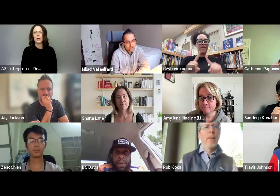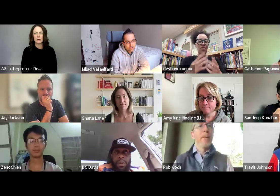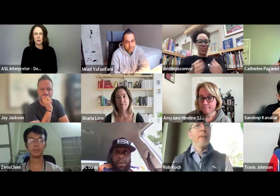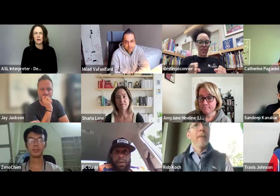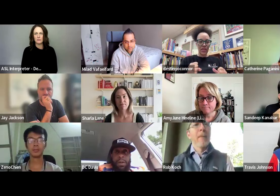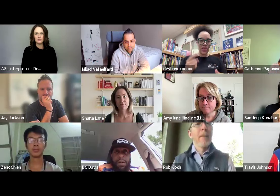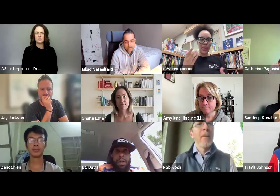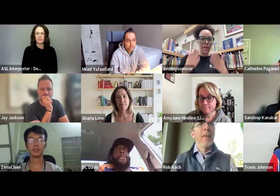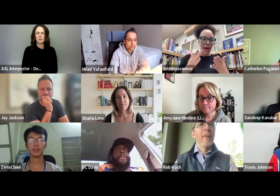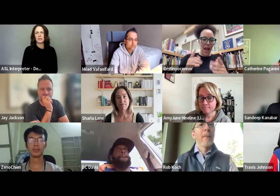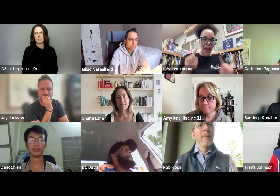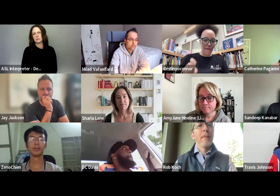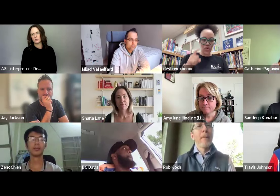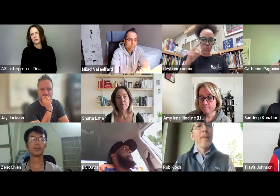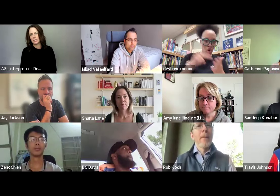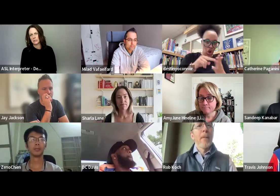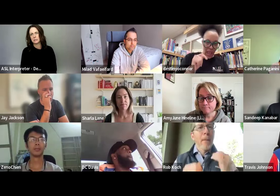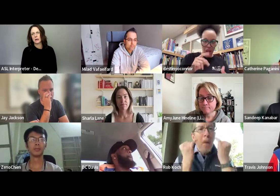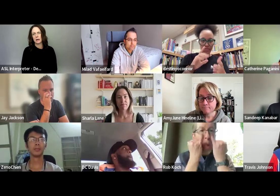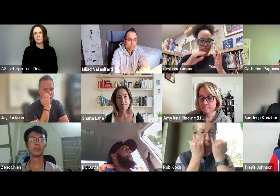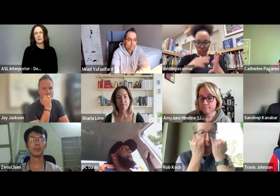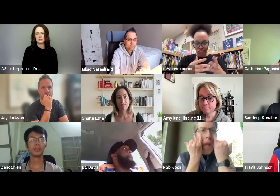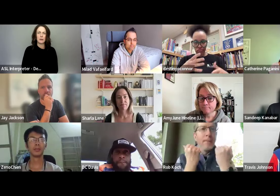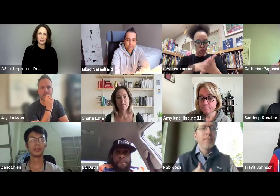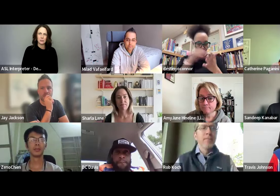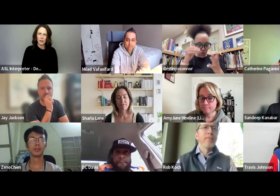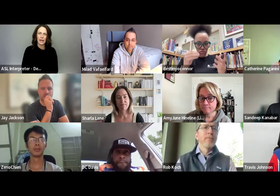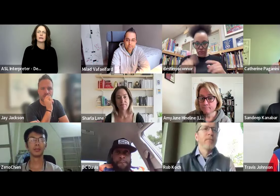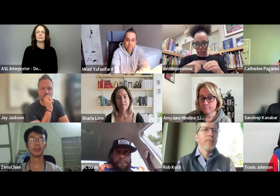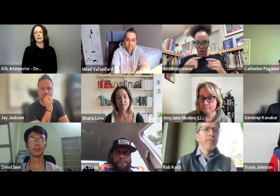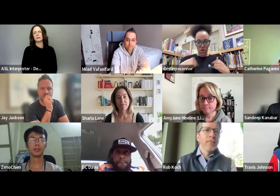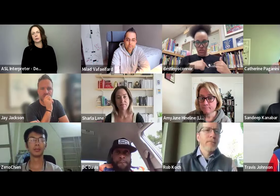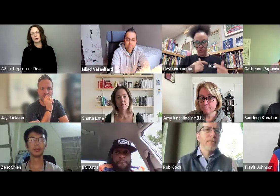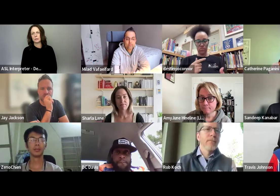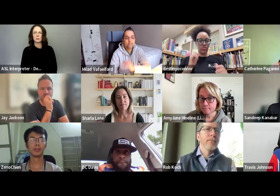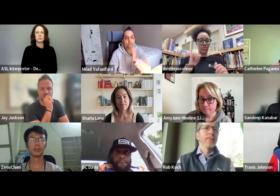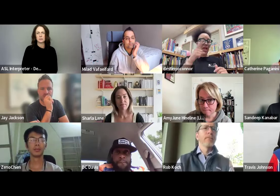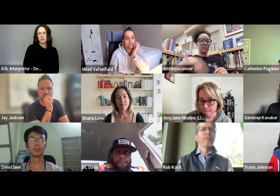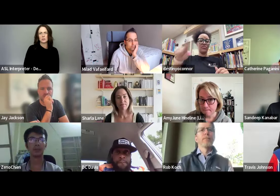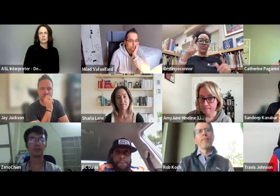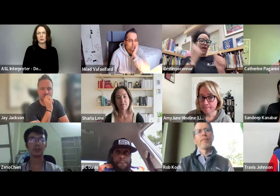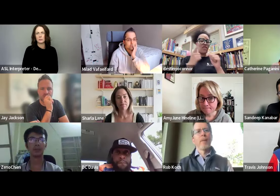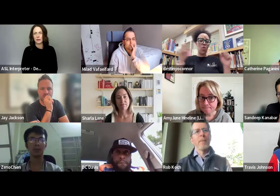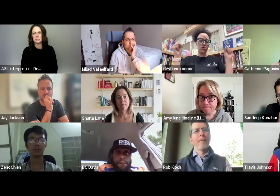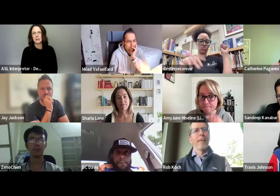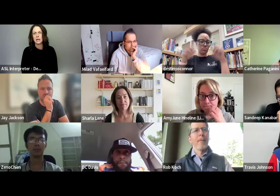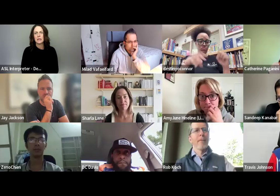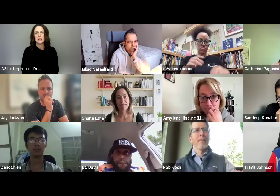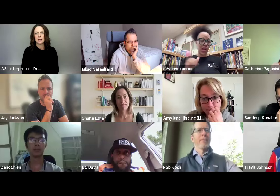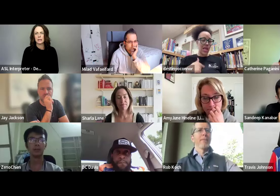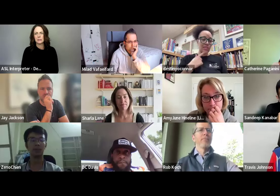be aware of different things and different needs, things they might need to look at, learn resources, et cetera, to learn about